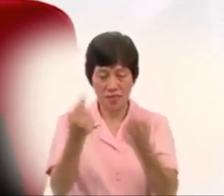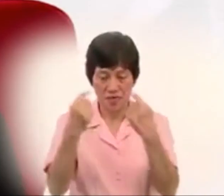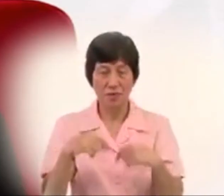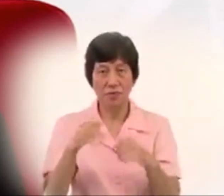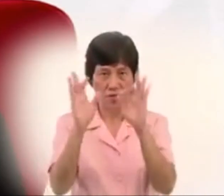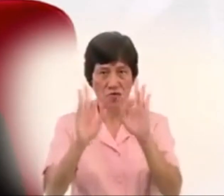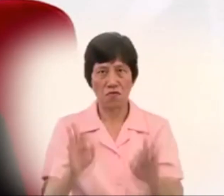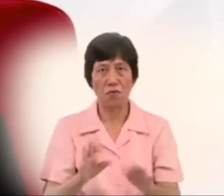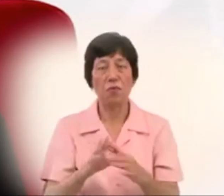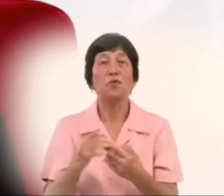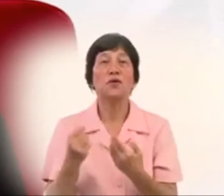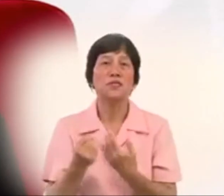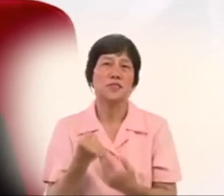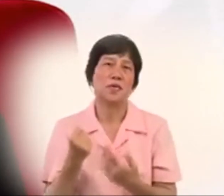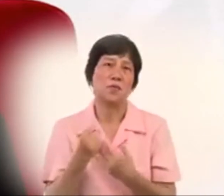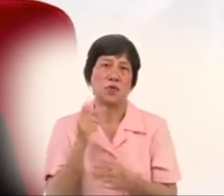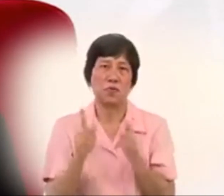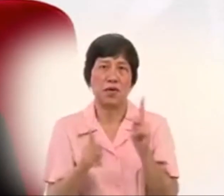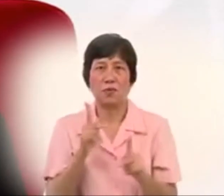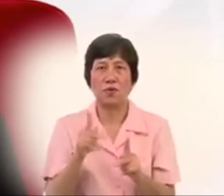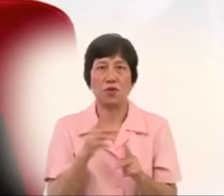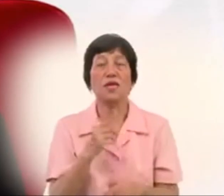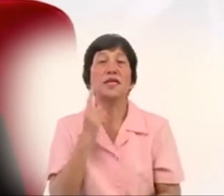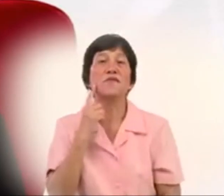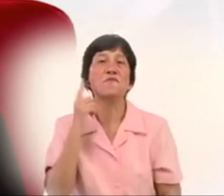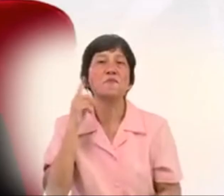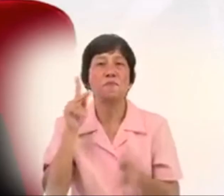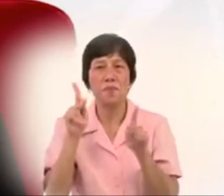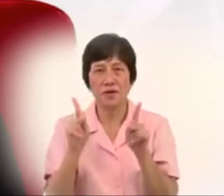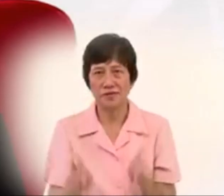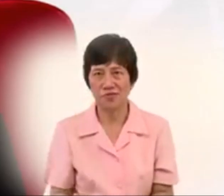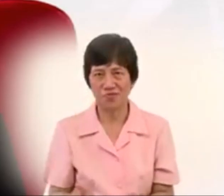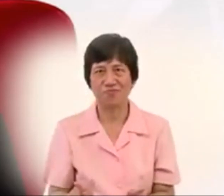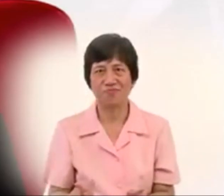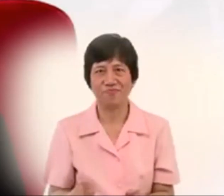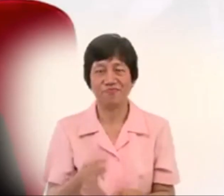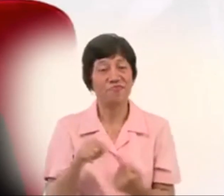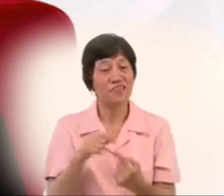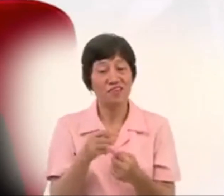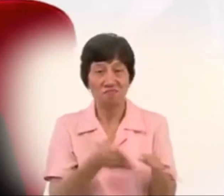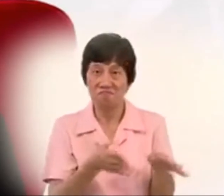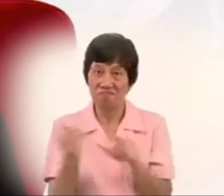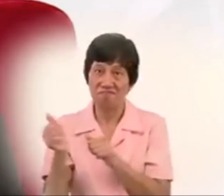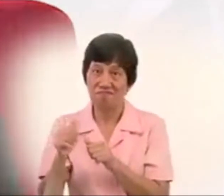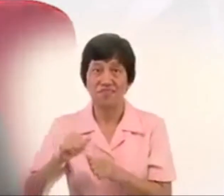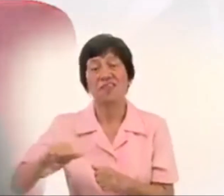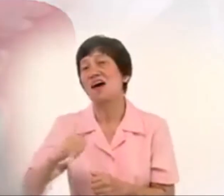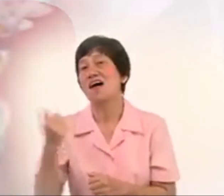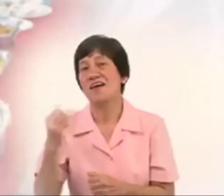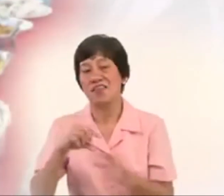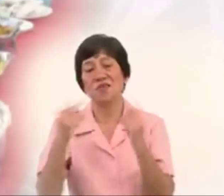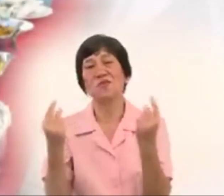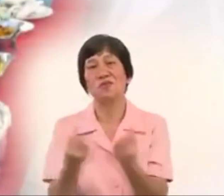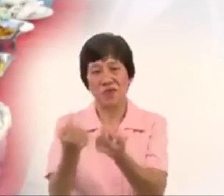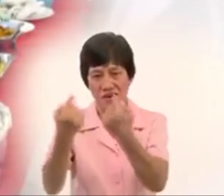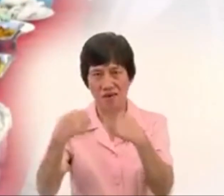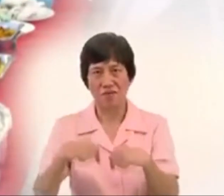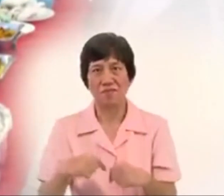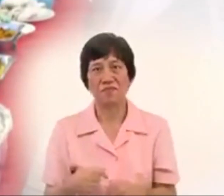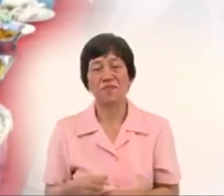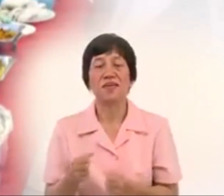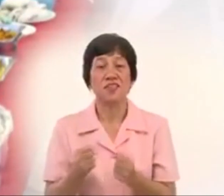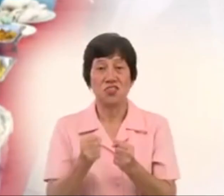of simple people and a deaf person. When they had left, another group came. Street